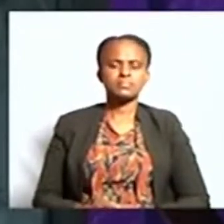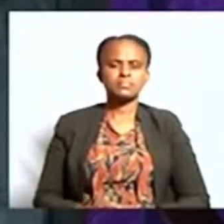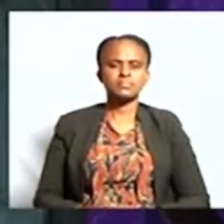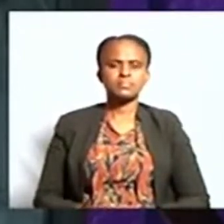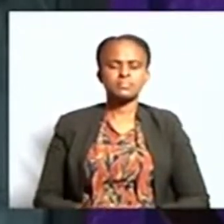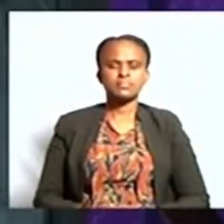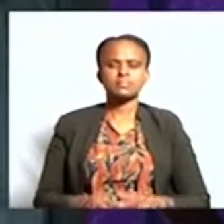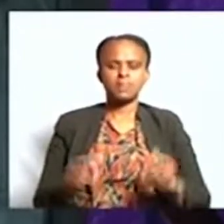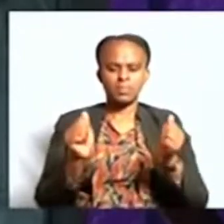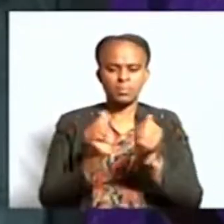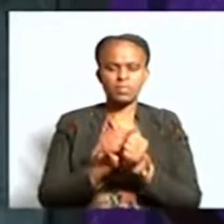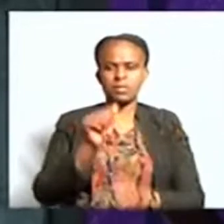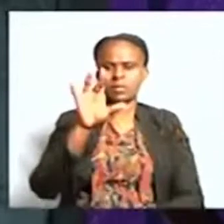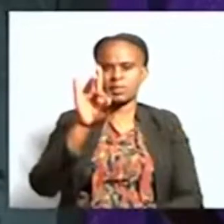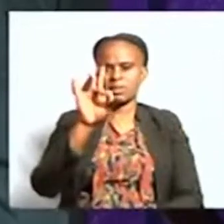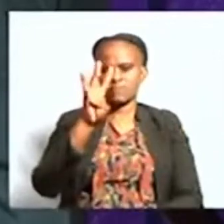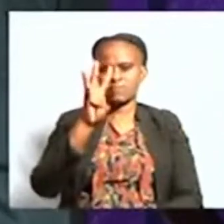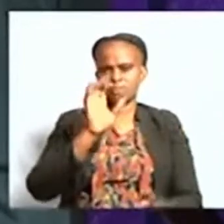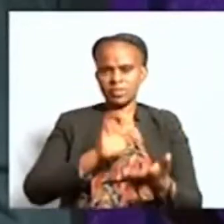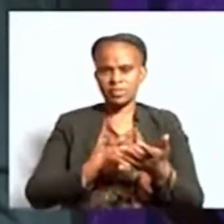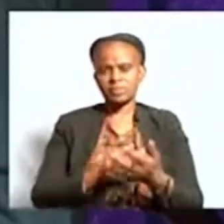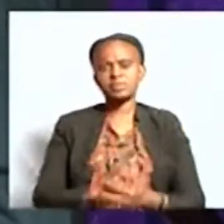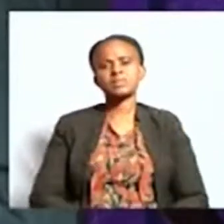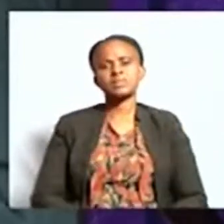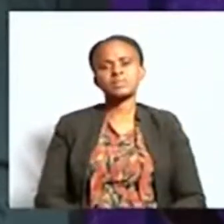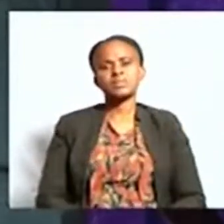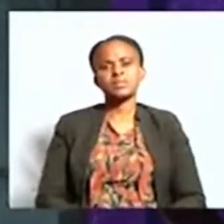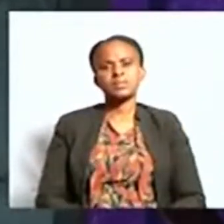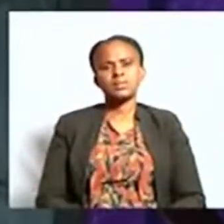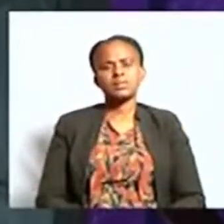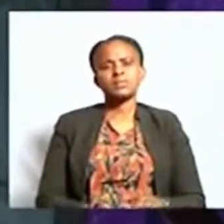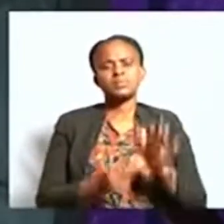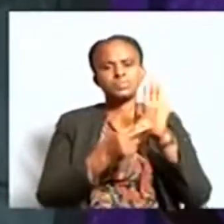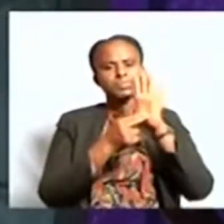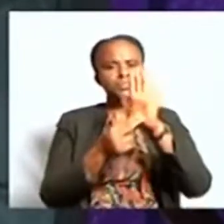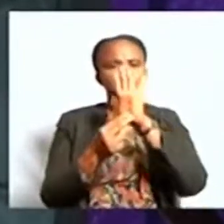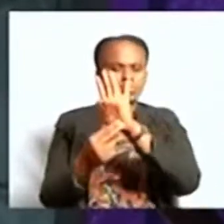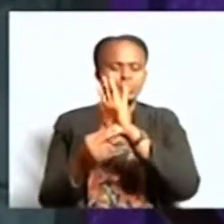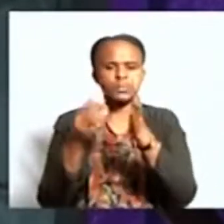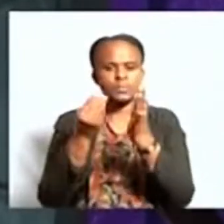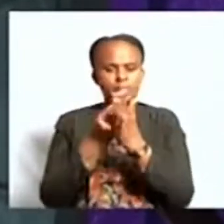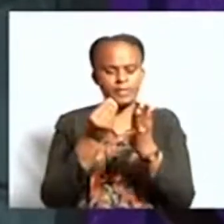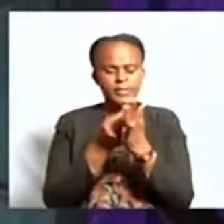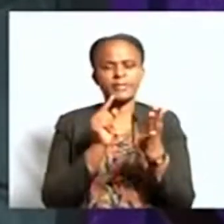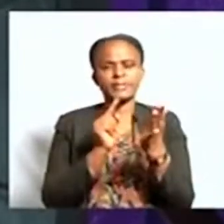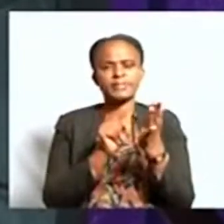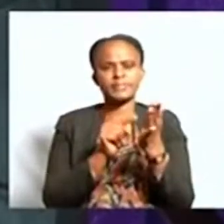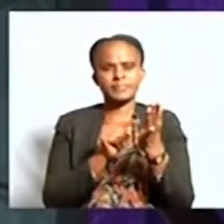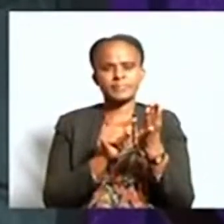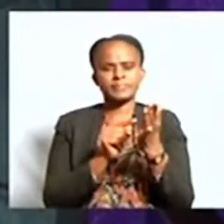With regards to the 84,000, showing as the money,